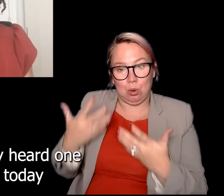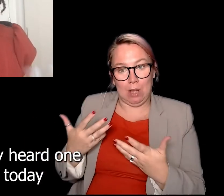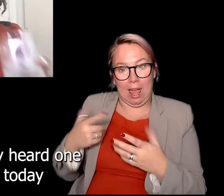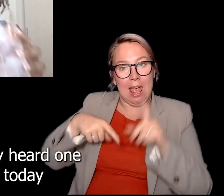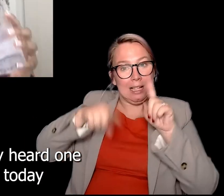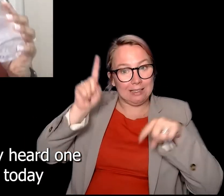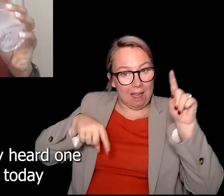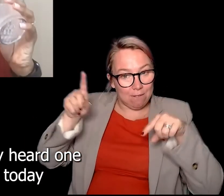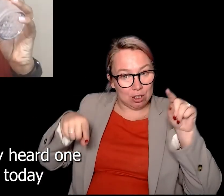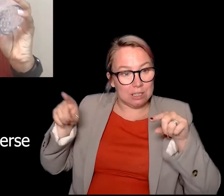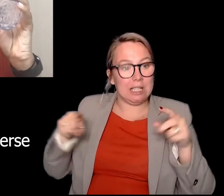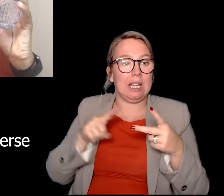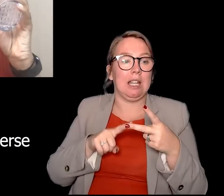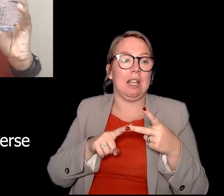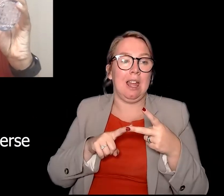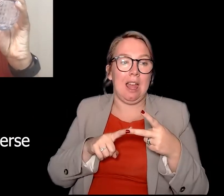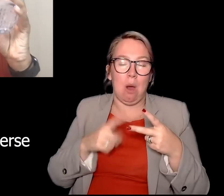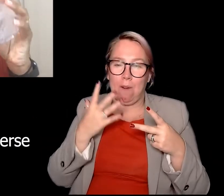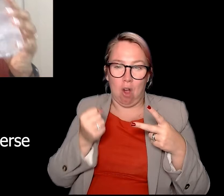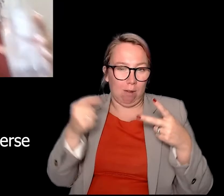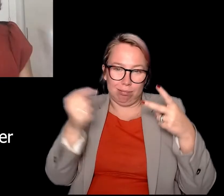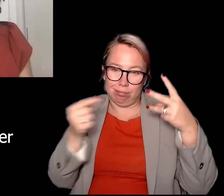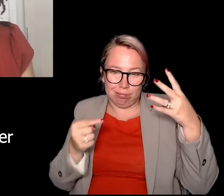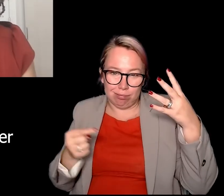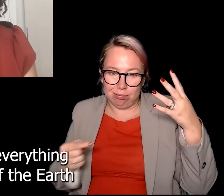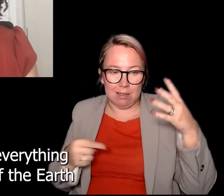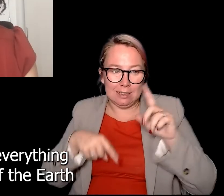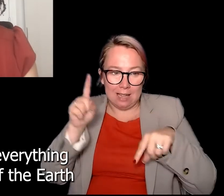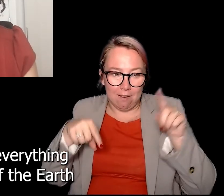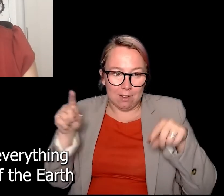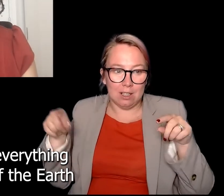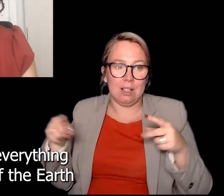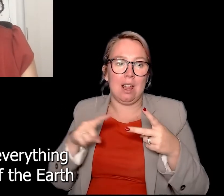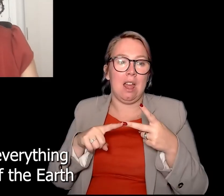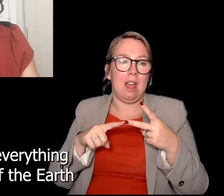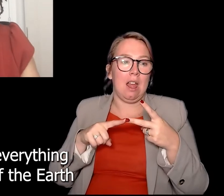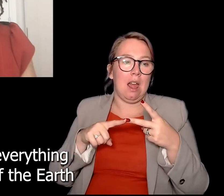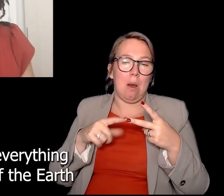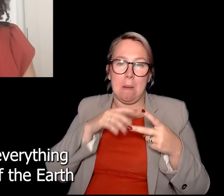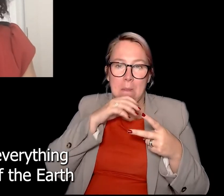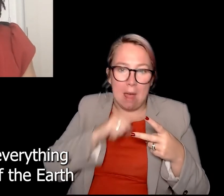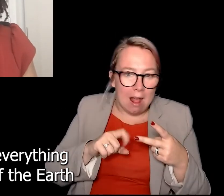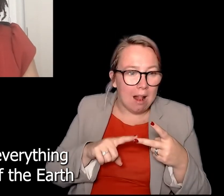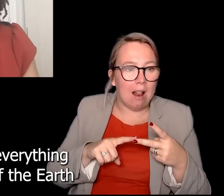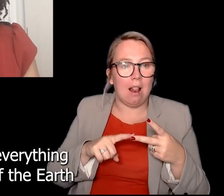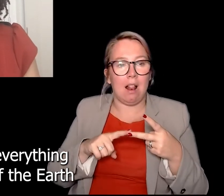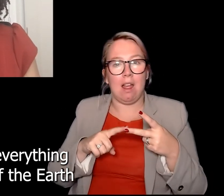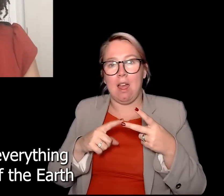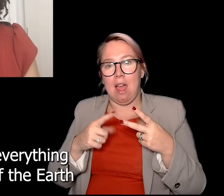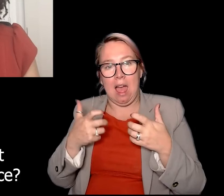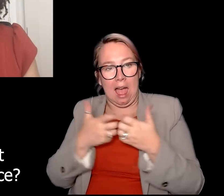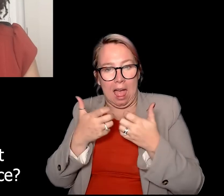one this morning or earlier today on diversity in the metaverse, and we've got a number of different sessions on that. Everything from embassies